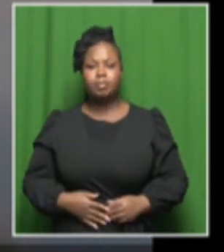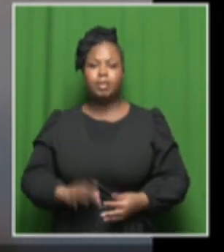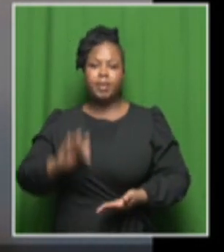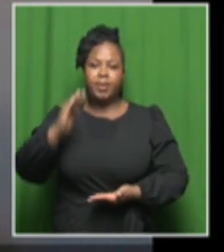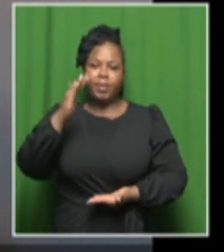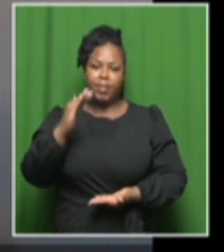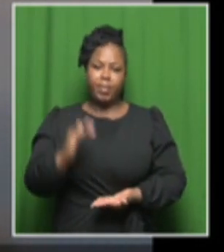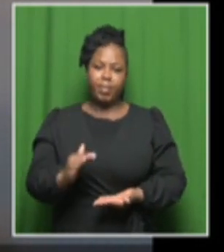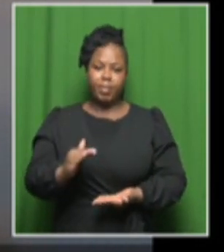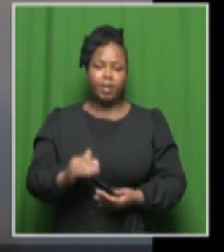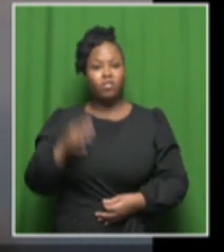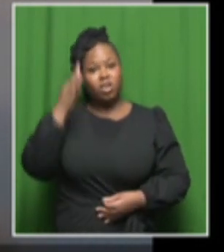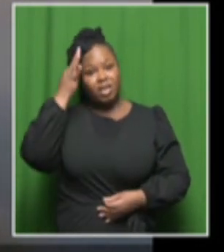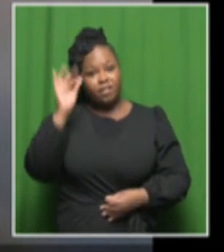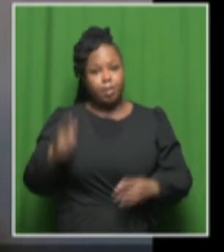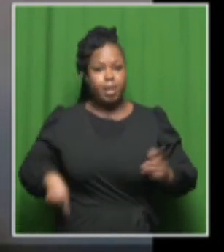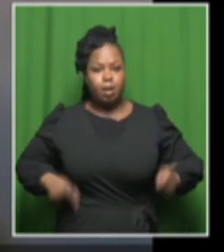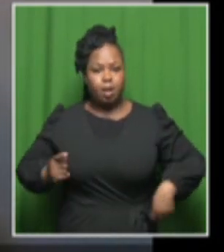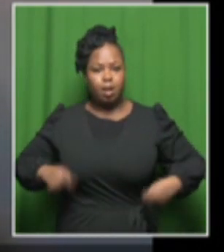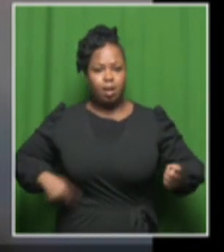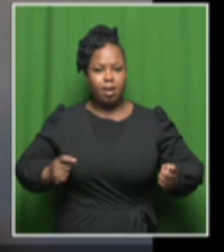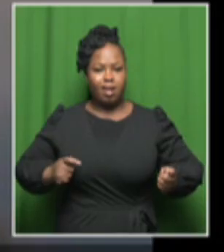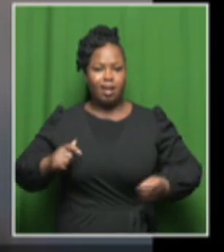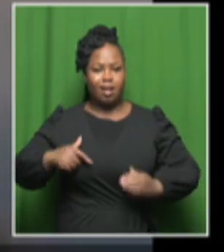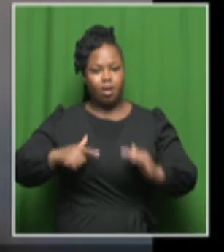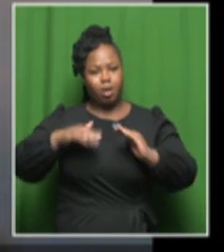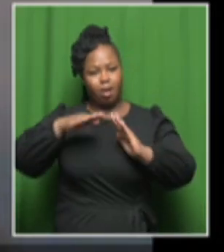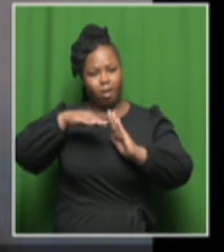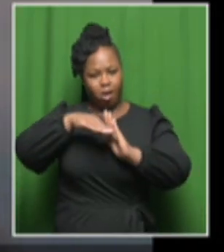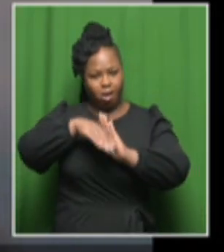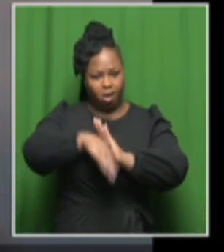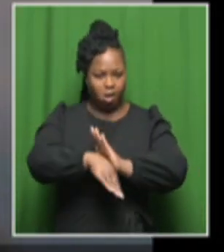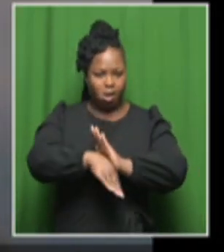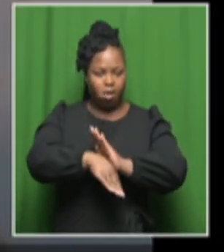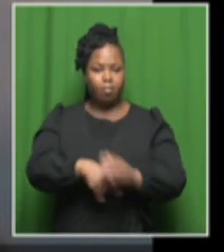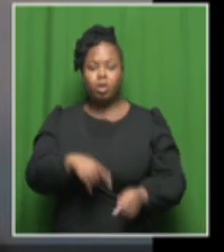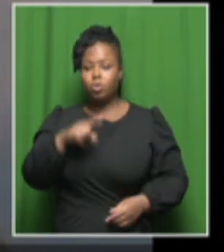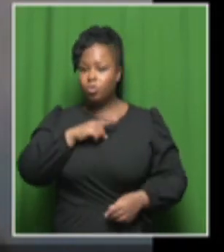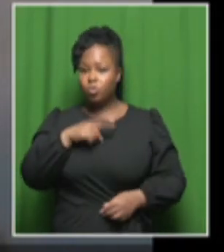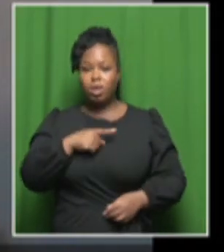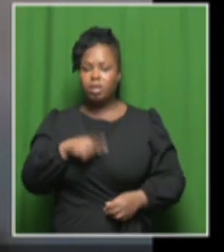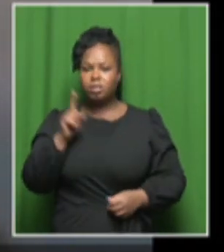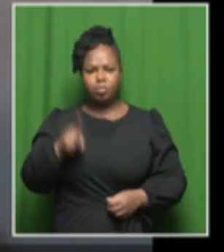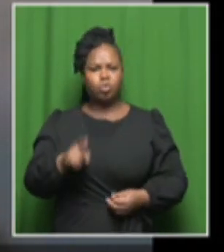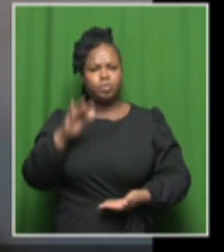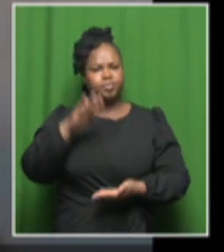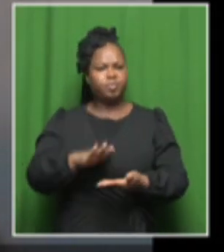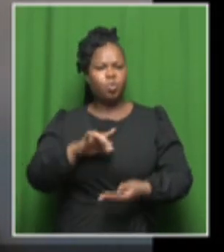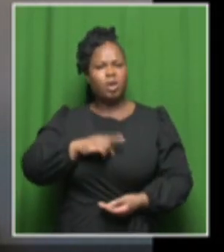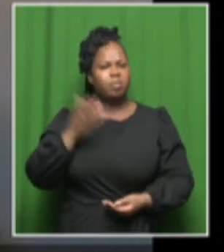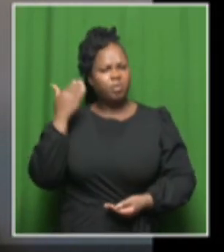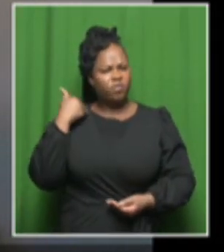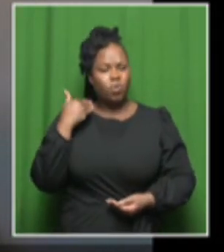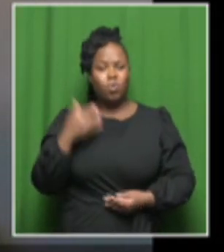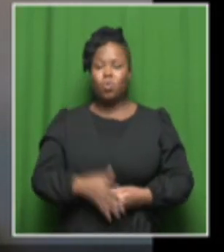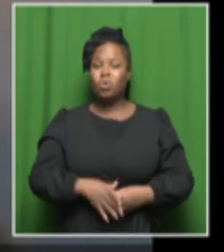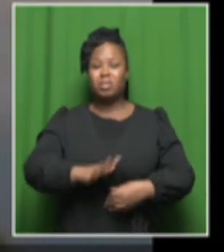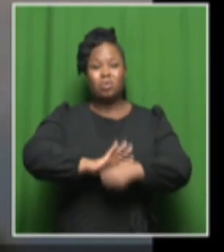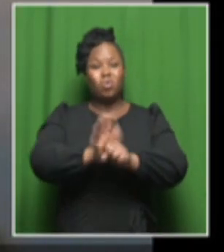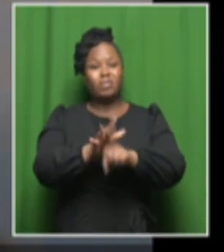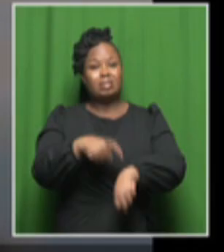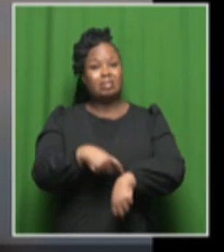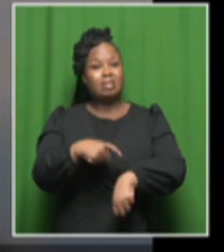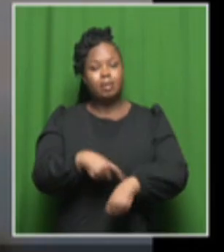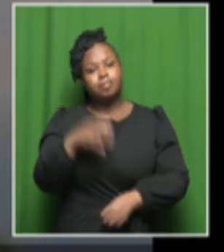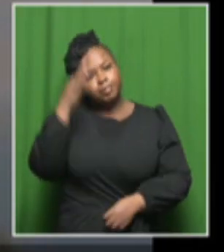reduction of government expenditure, and especially at a time when this reduction was not supposed to be reduced because the economy was in a downturn, it was COVID, so